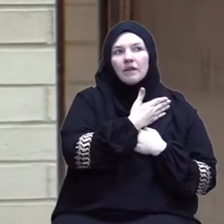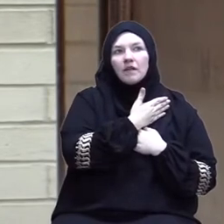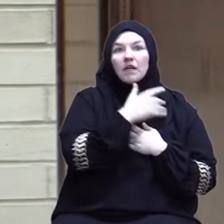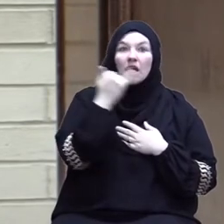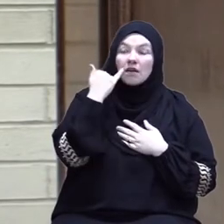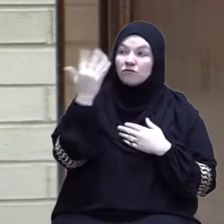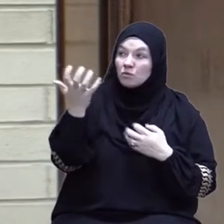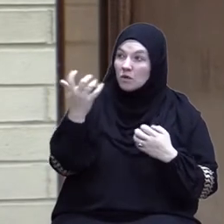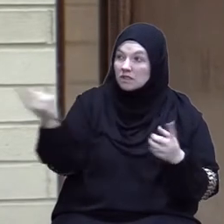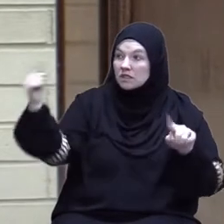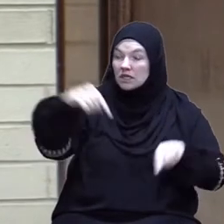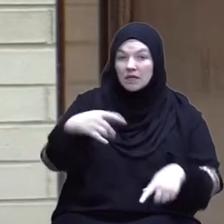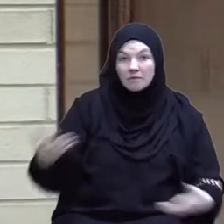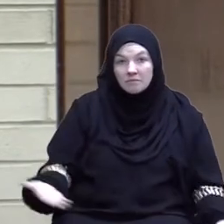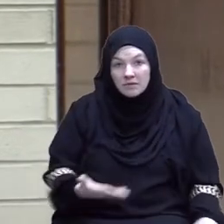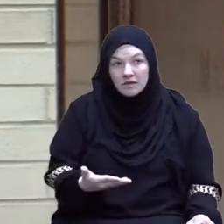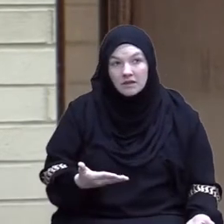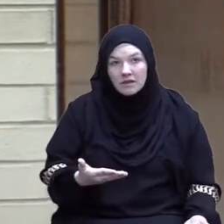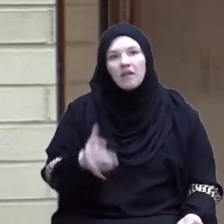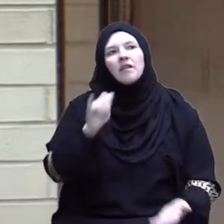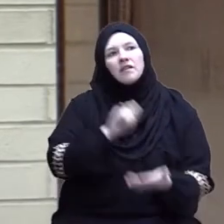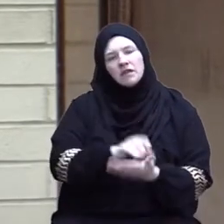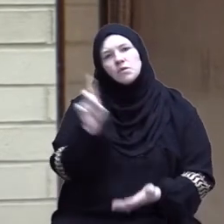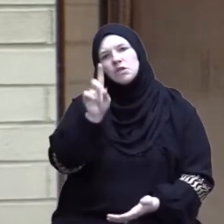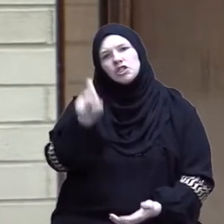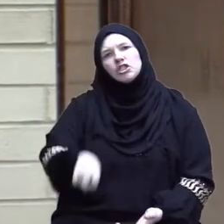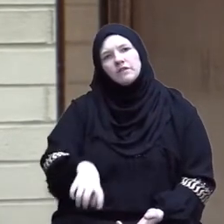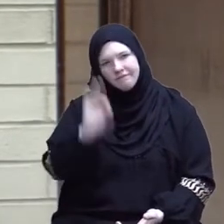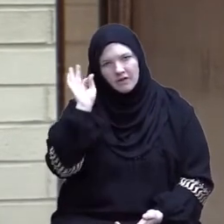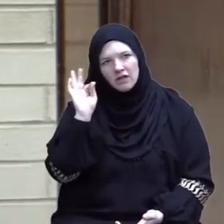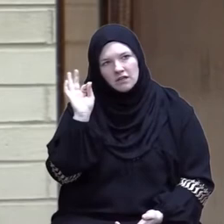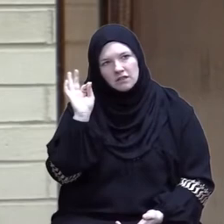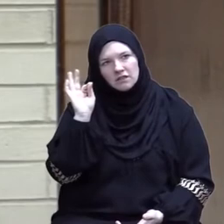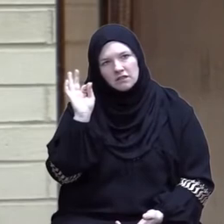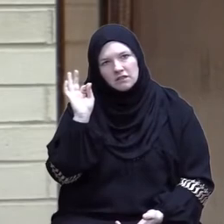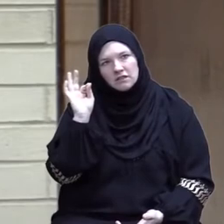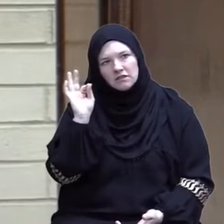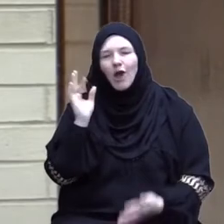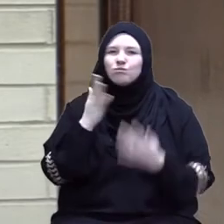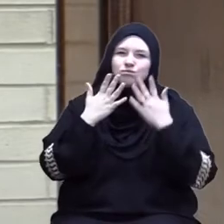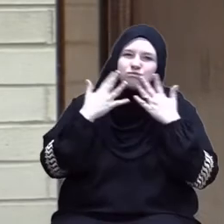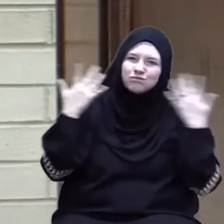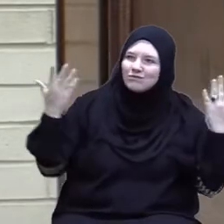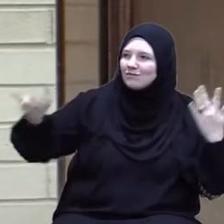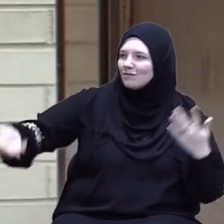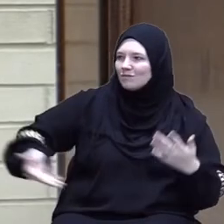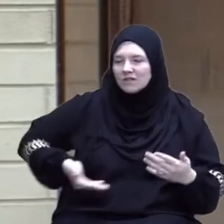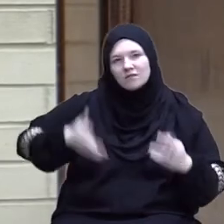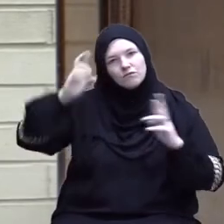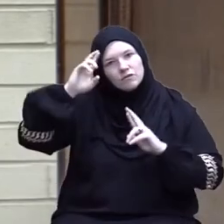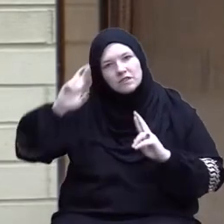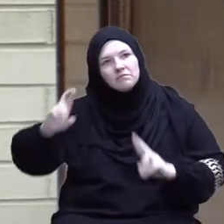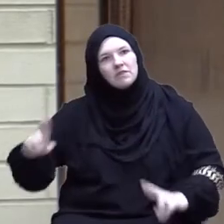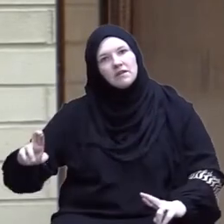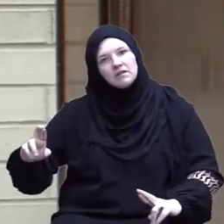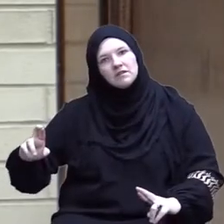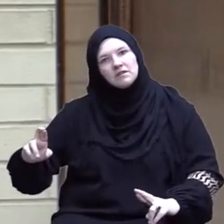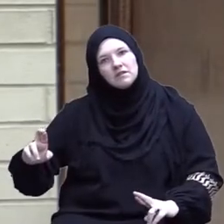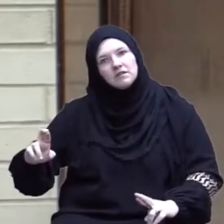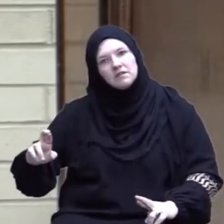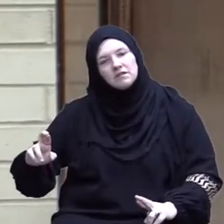be, this where she should find hospitality, respect,